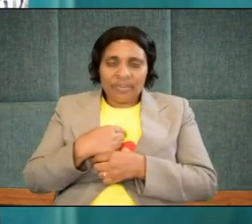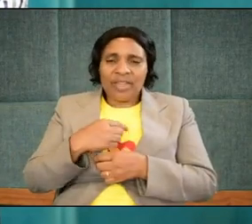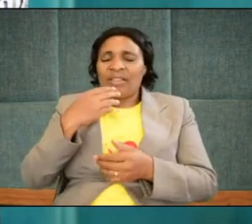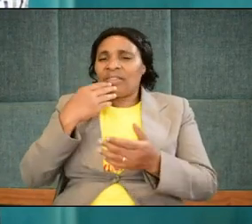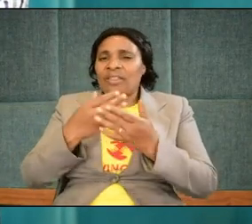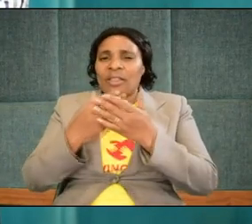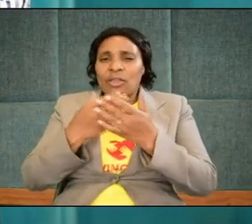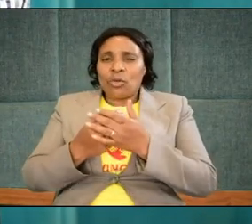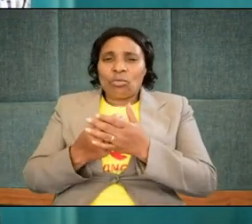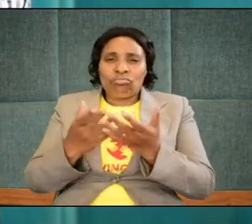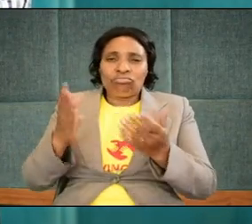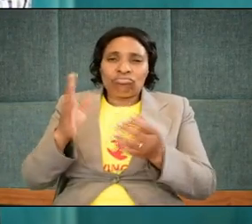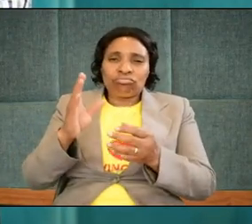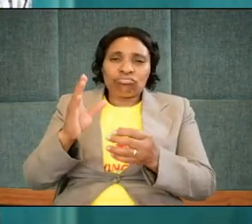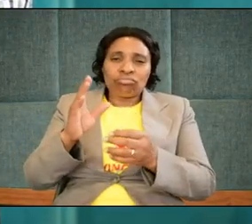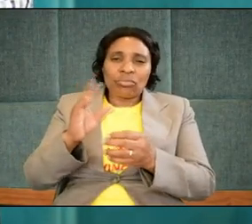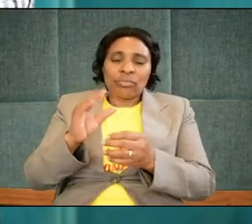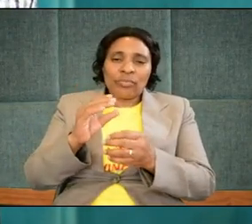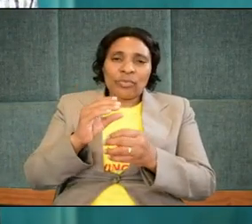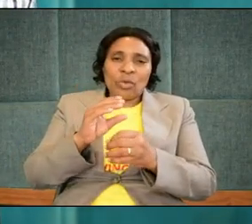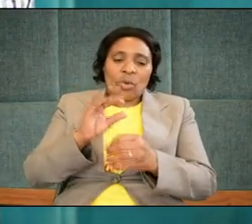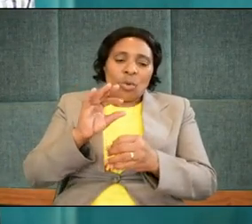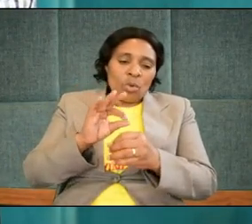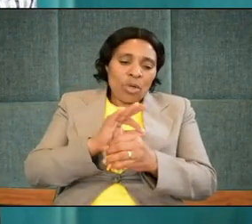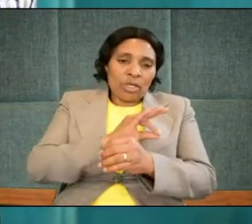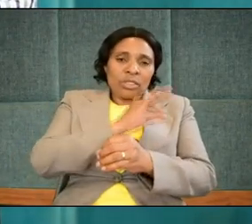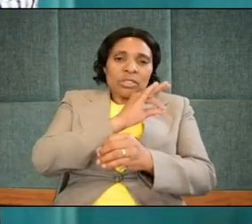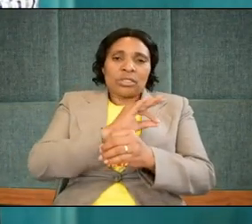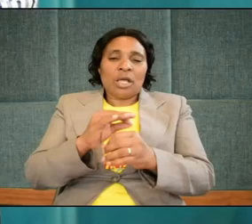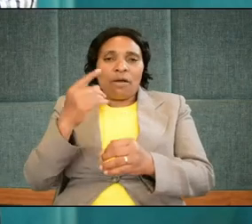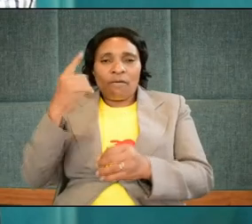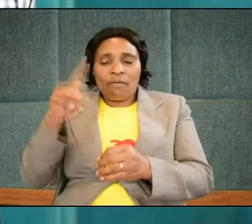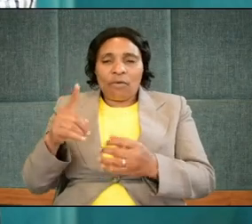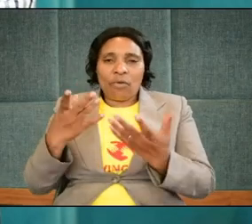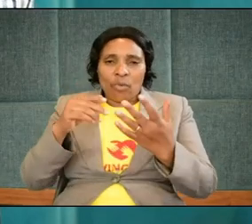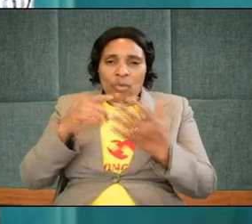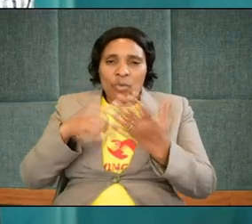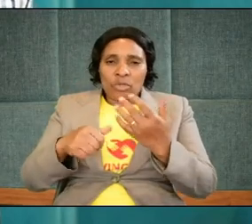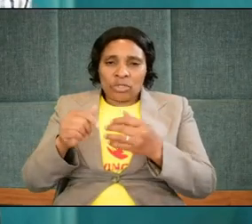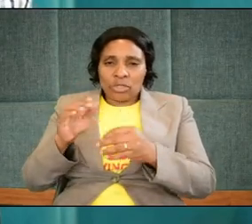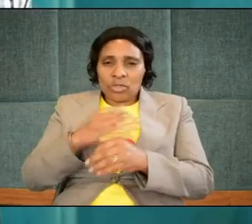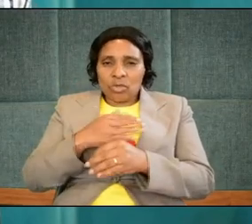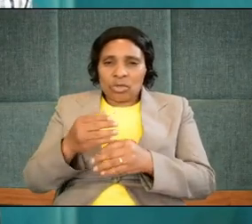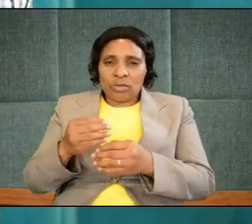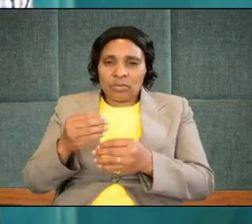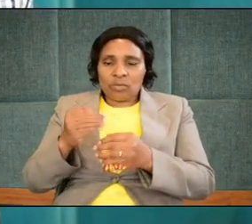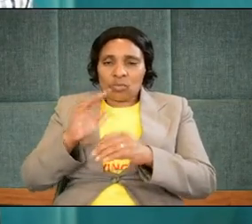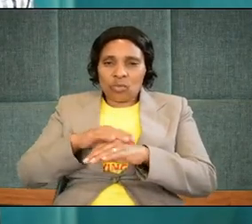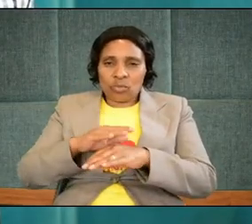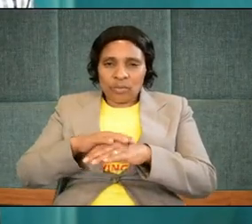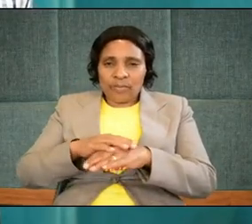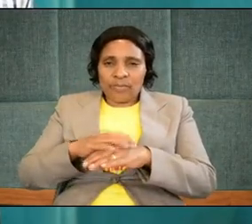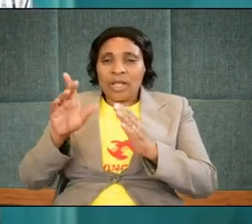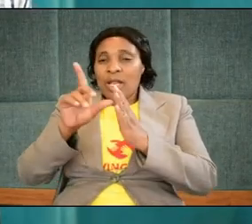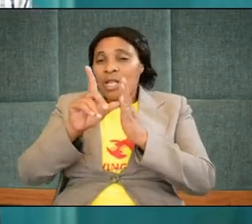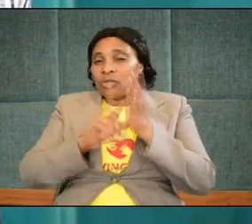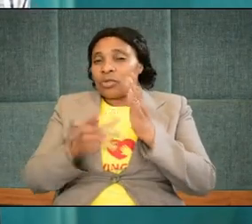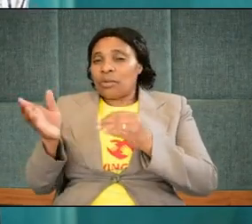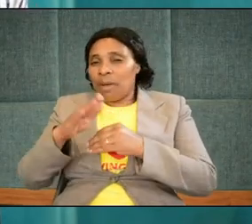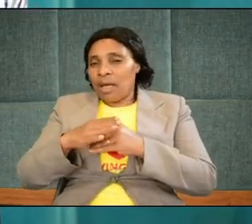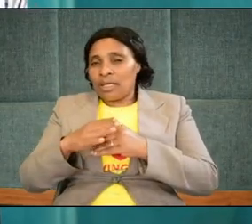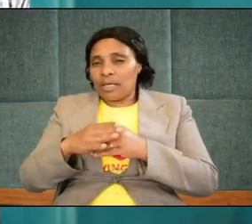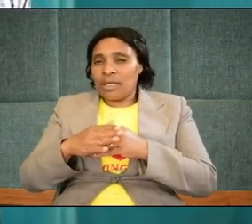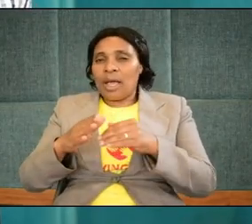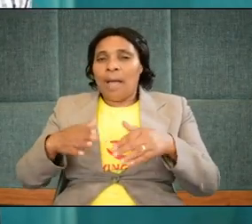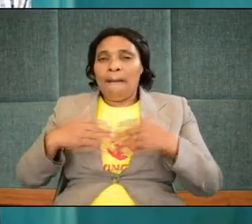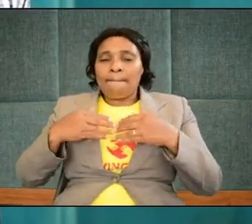lovely hymn that you have sung. I'd like us to go back to our lesson where we are still talking about the unhappy campers.